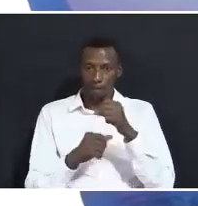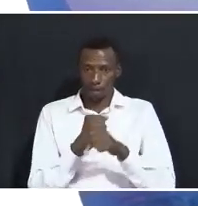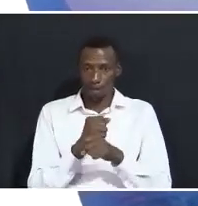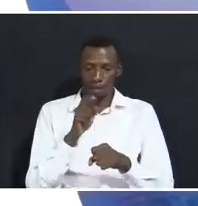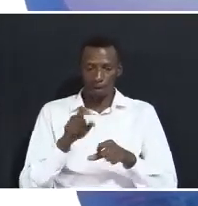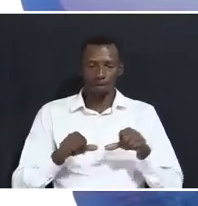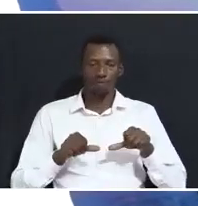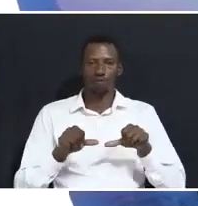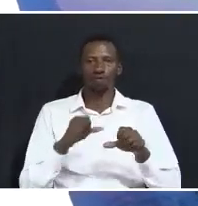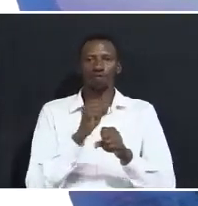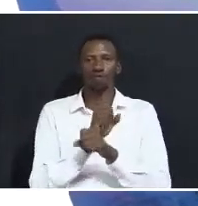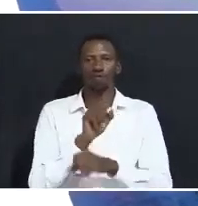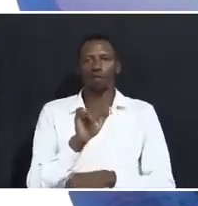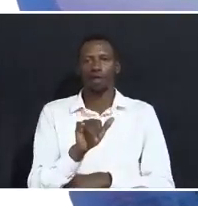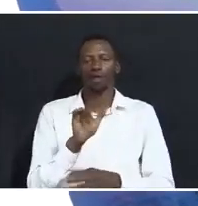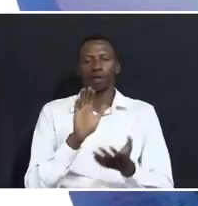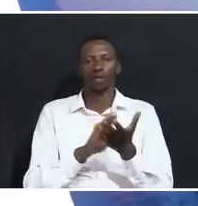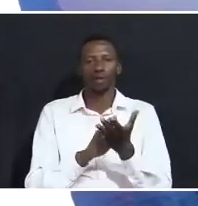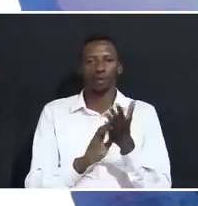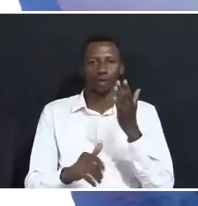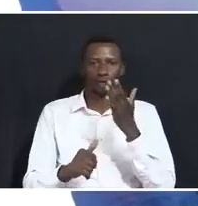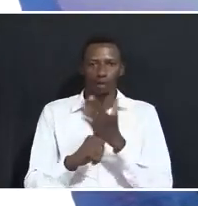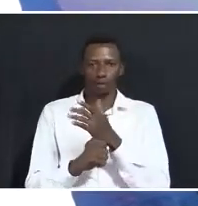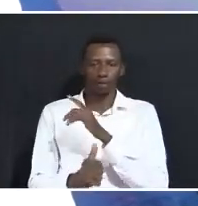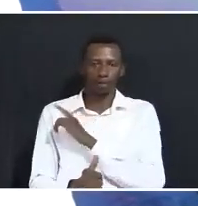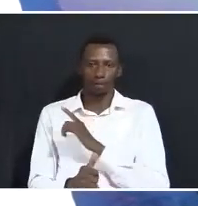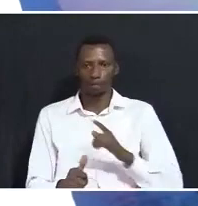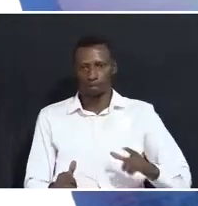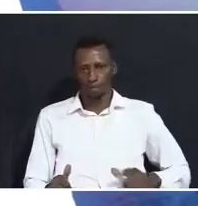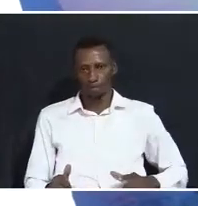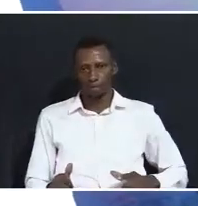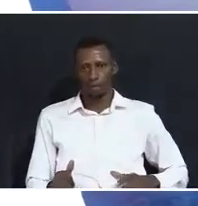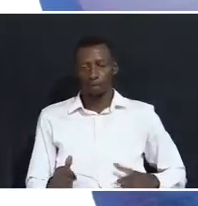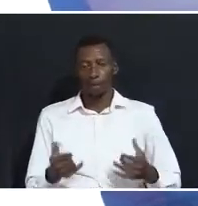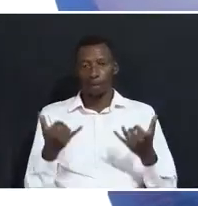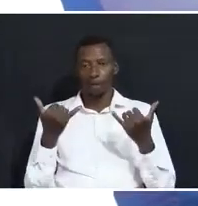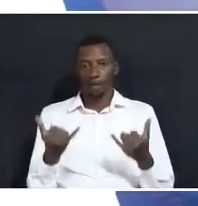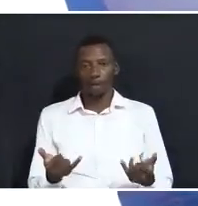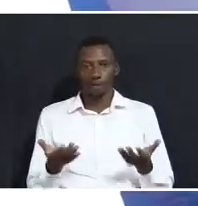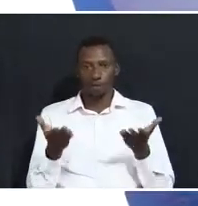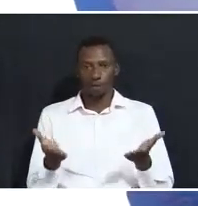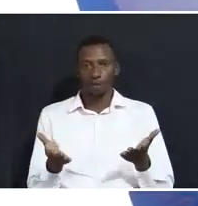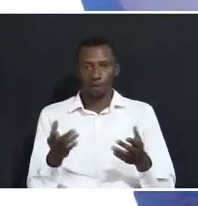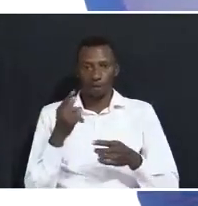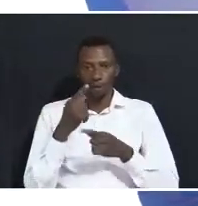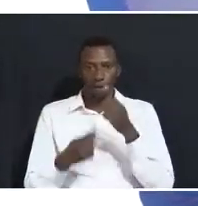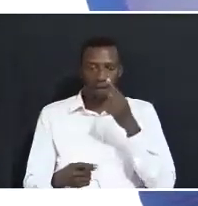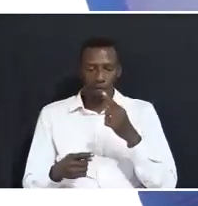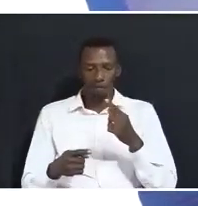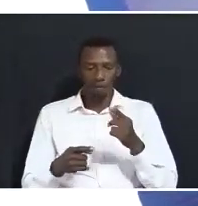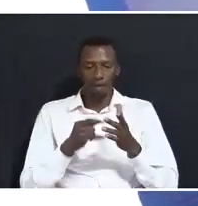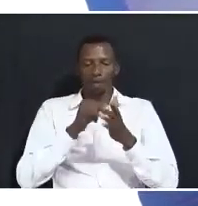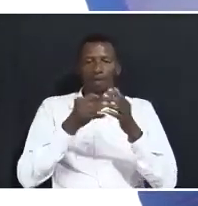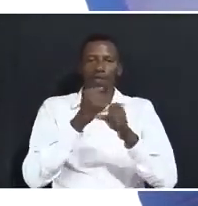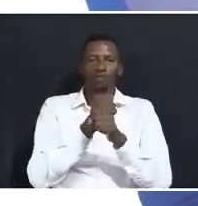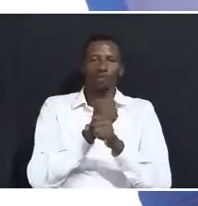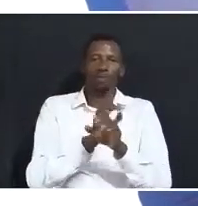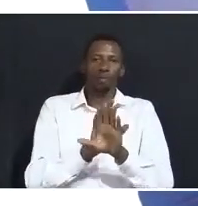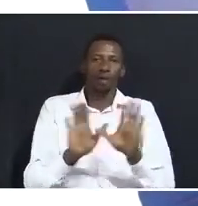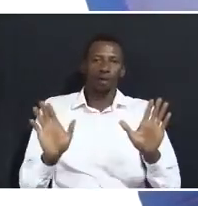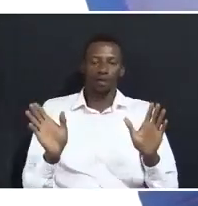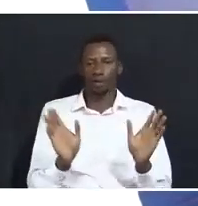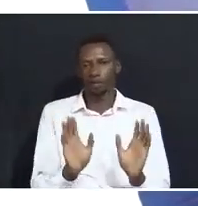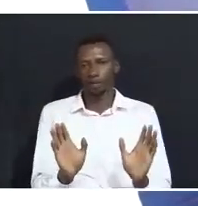of the Lord. And now this year, we will not just do it. We have learned from this portion of the scripture that